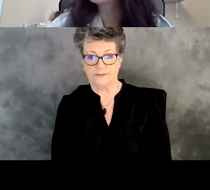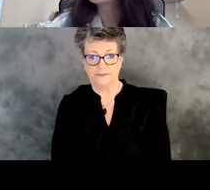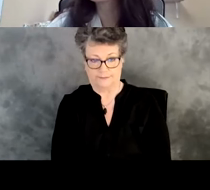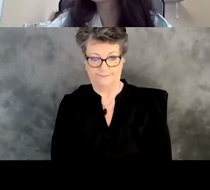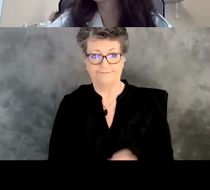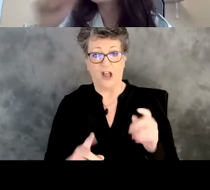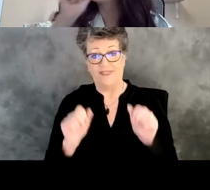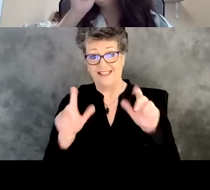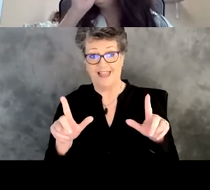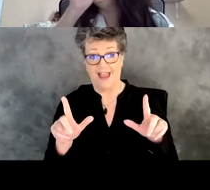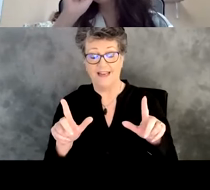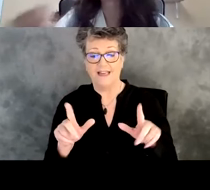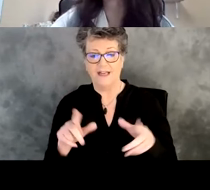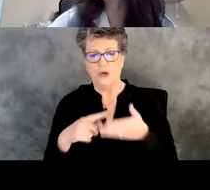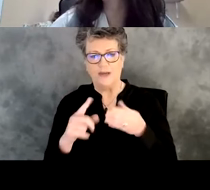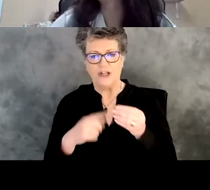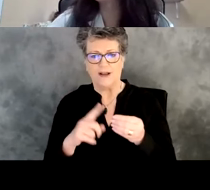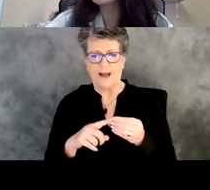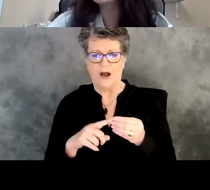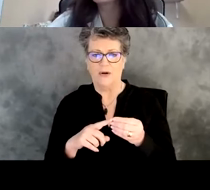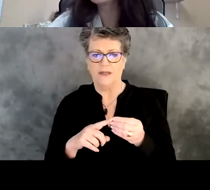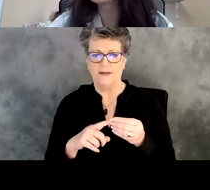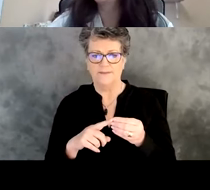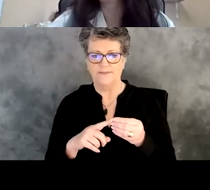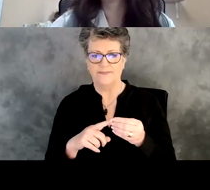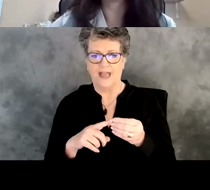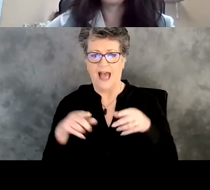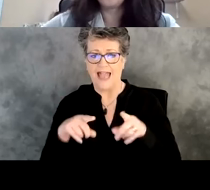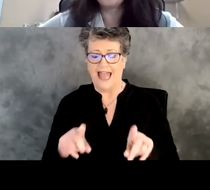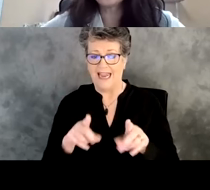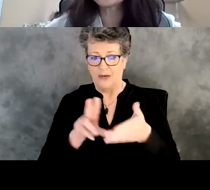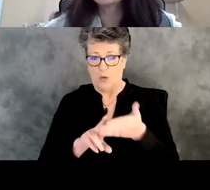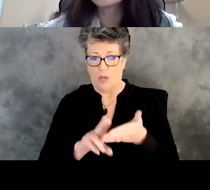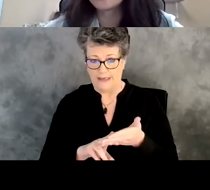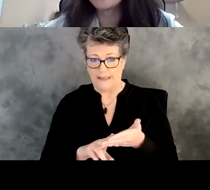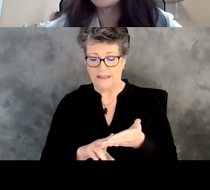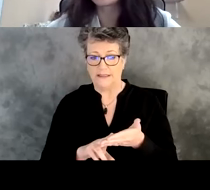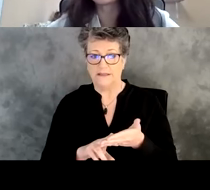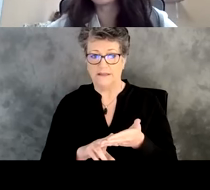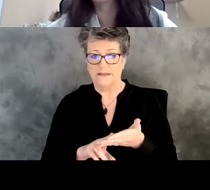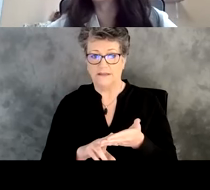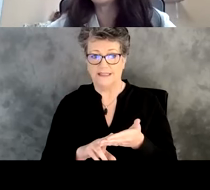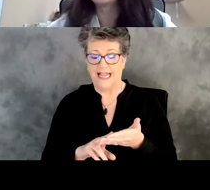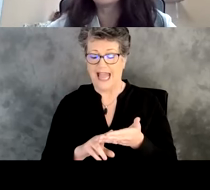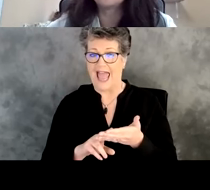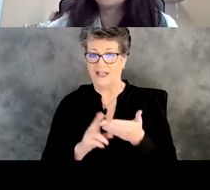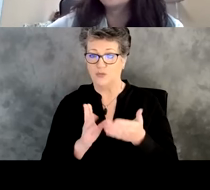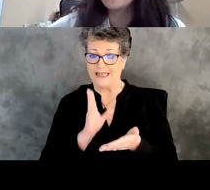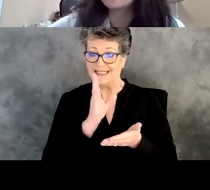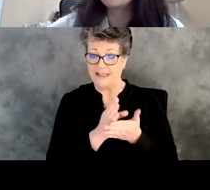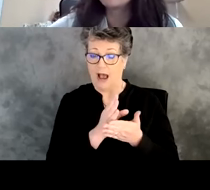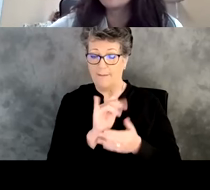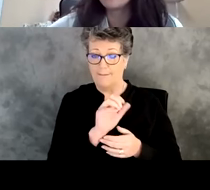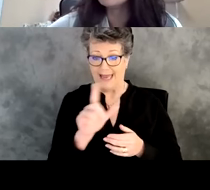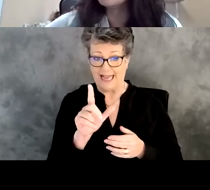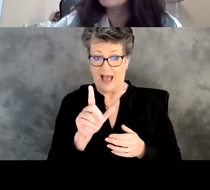Okay, on this slide here, we talk a little bit about excuse me, aligned enrollment. As we sunset CalMedi-Connect at the end of this year and